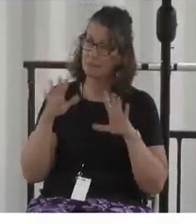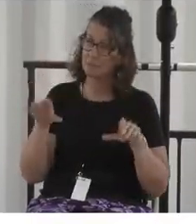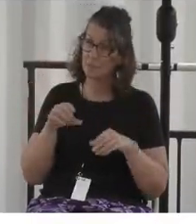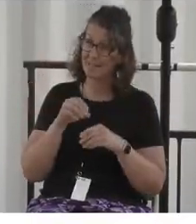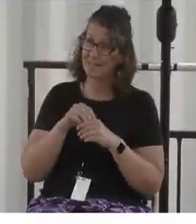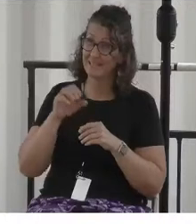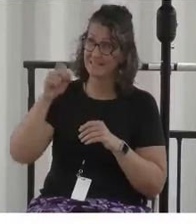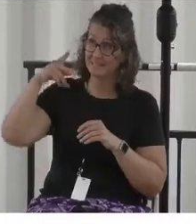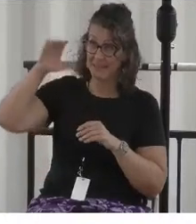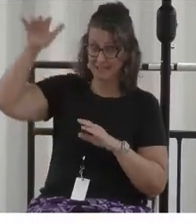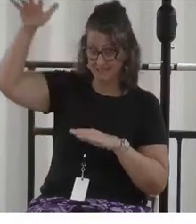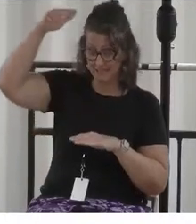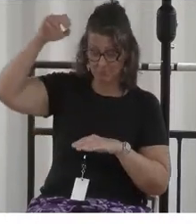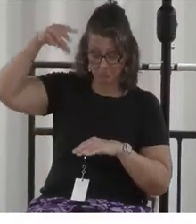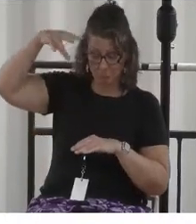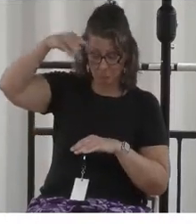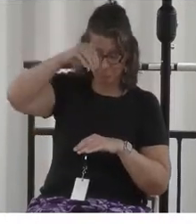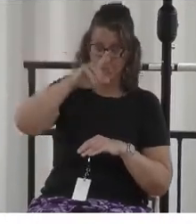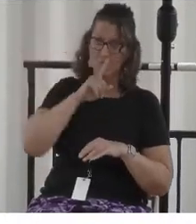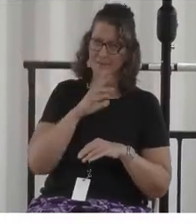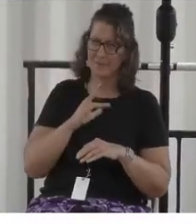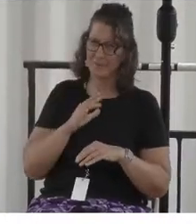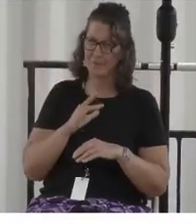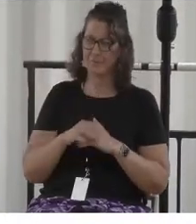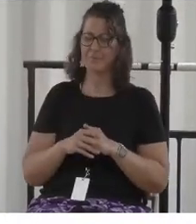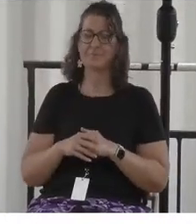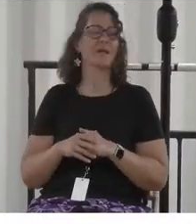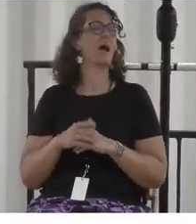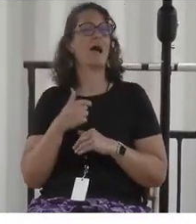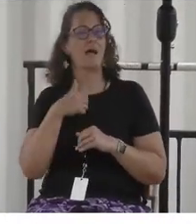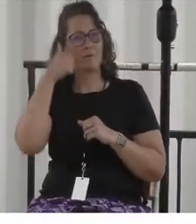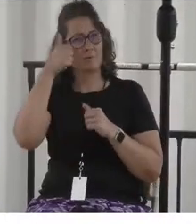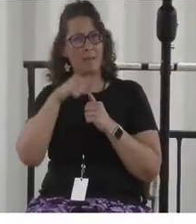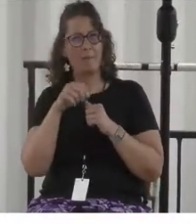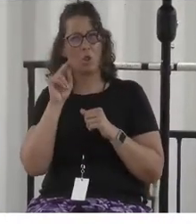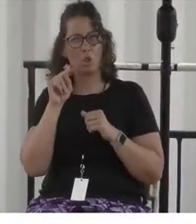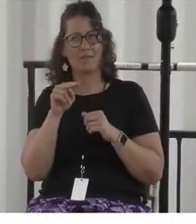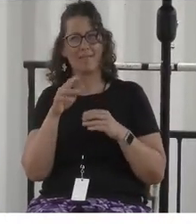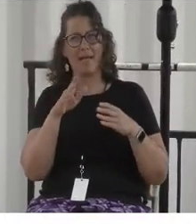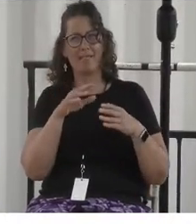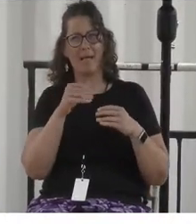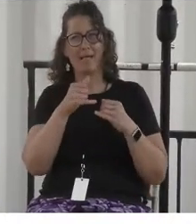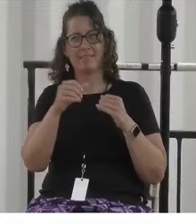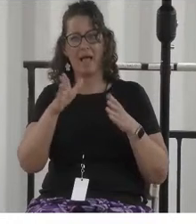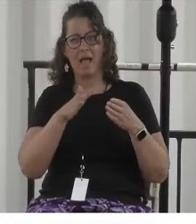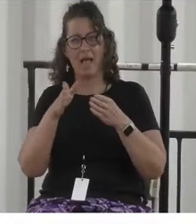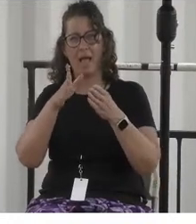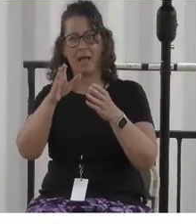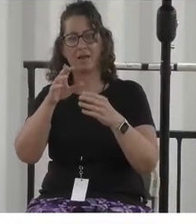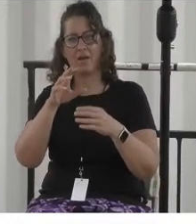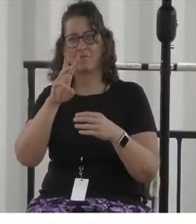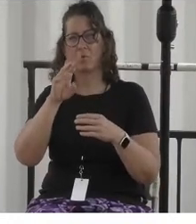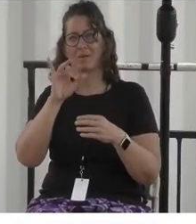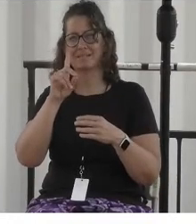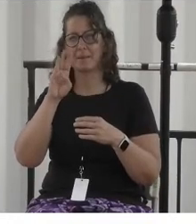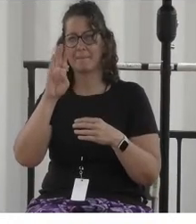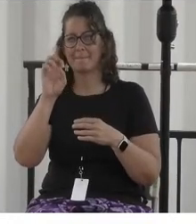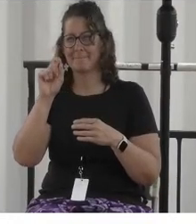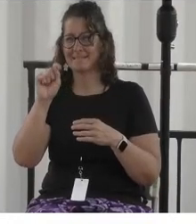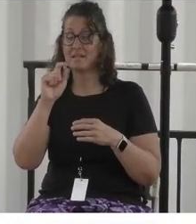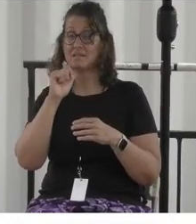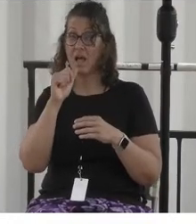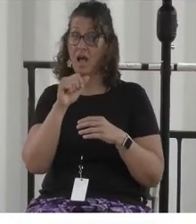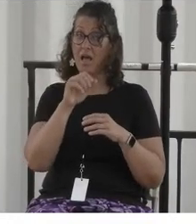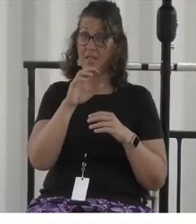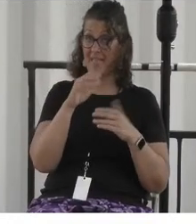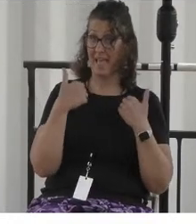is just really cool. Yeah, I remember looking at the line of wildebeest, not seeing the wildebeest, but actually seeing the grassland